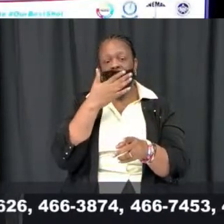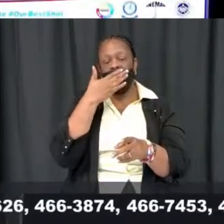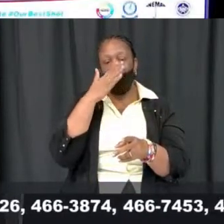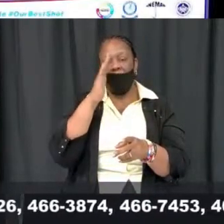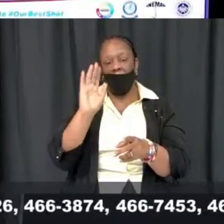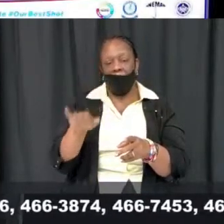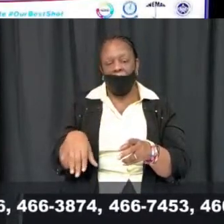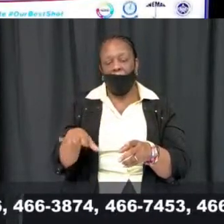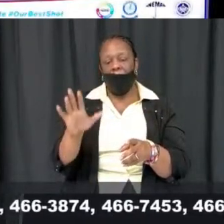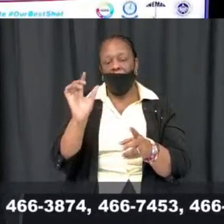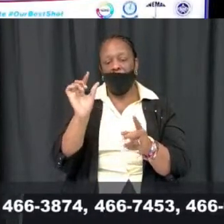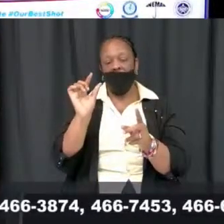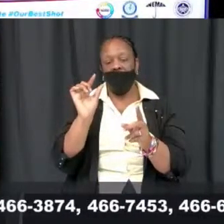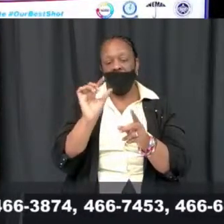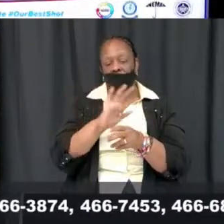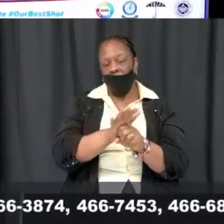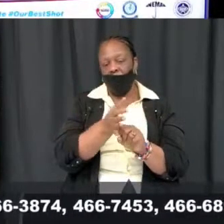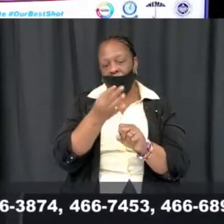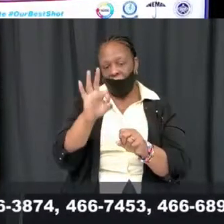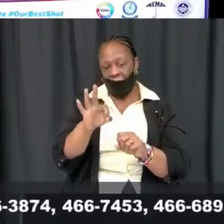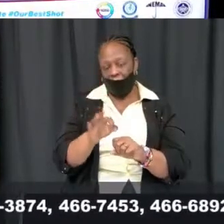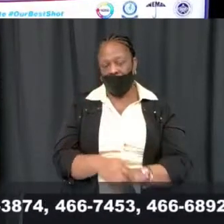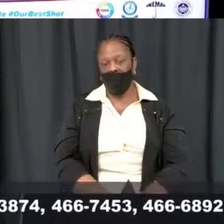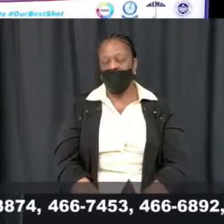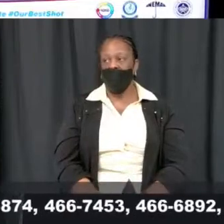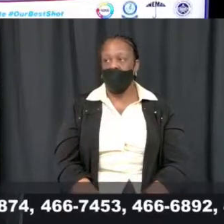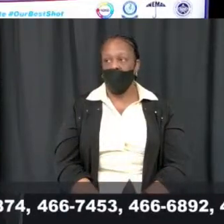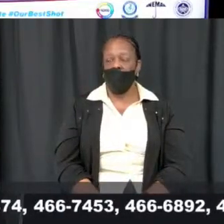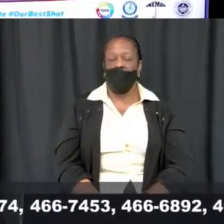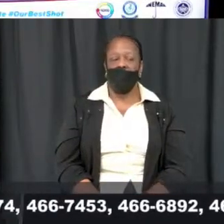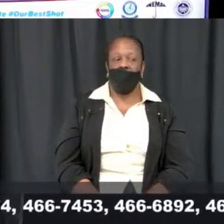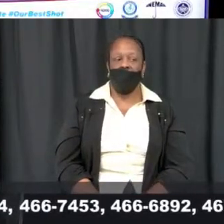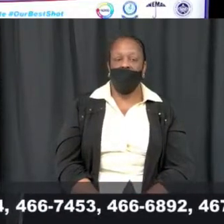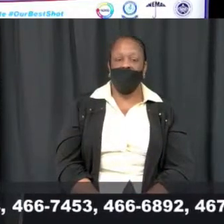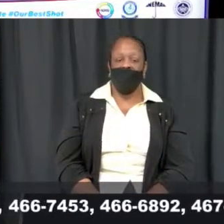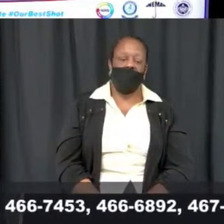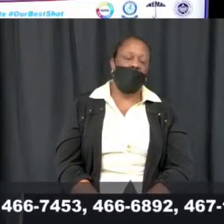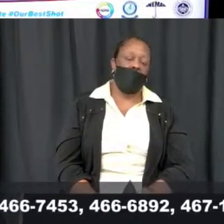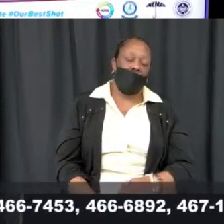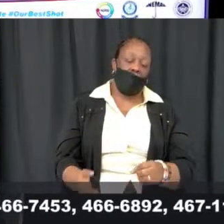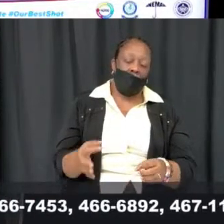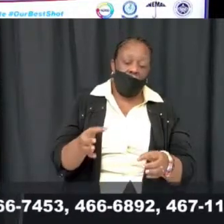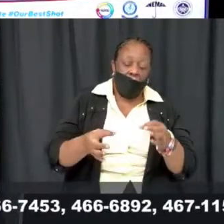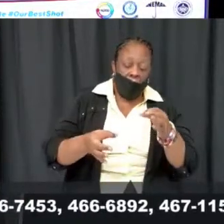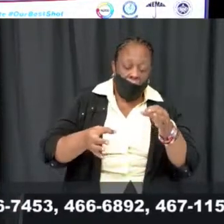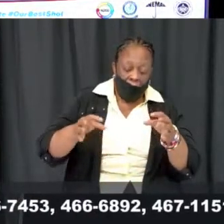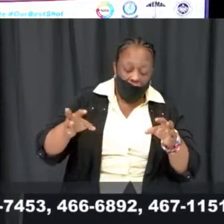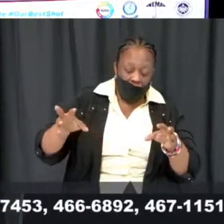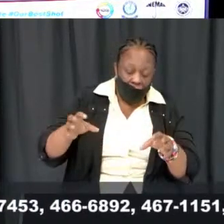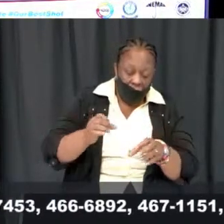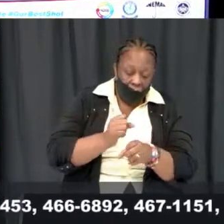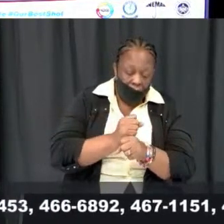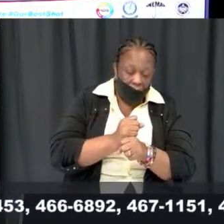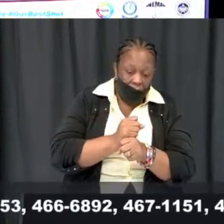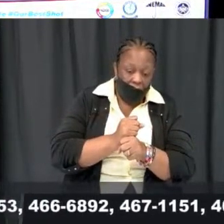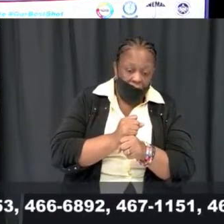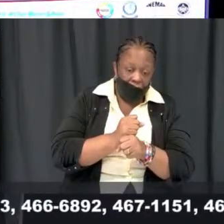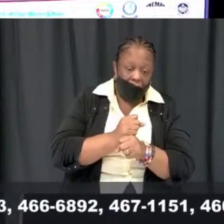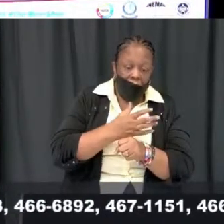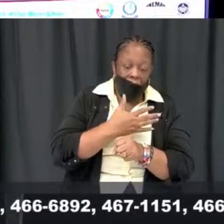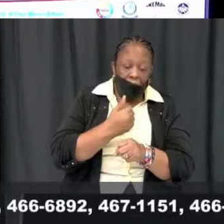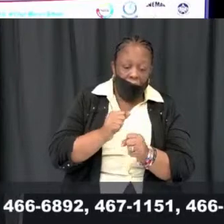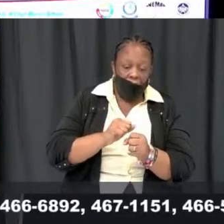you are fully vaccinated, your risk of getting infected and transmitting the virus is